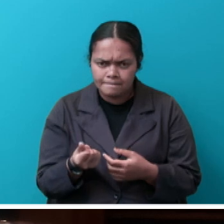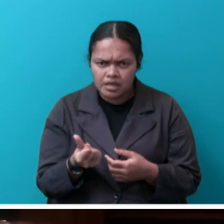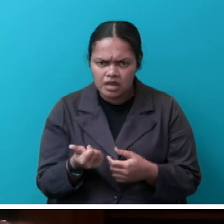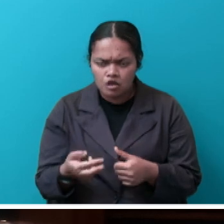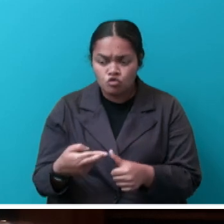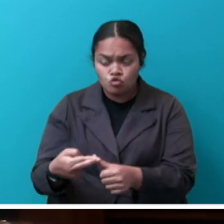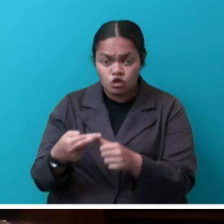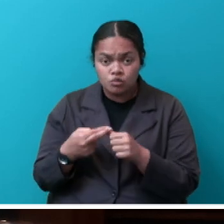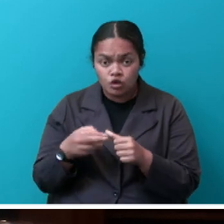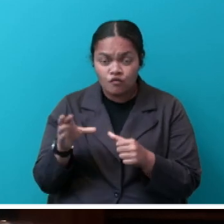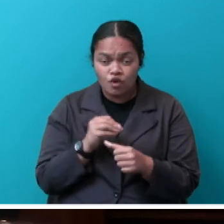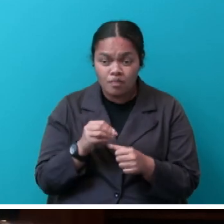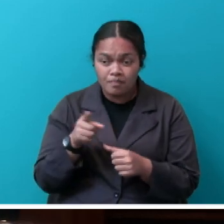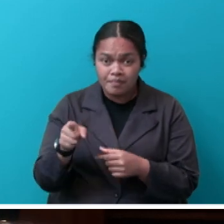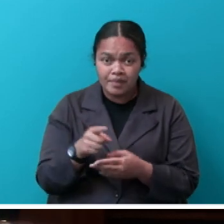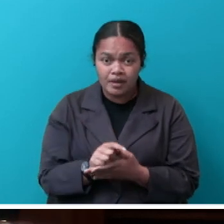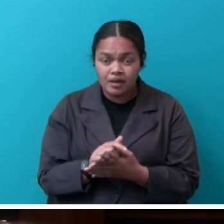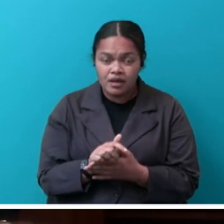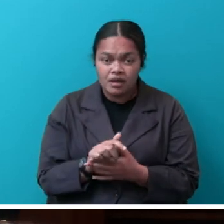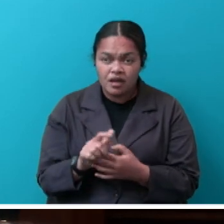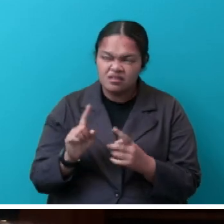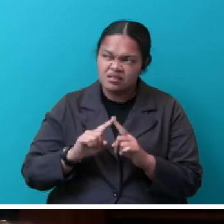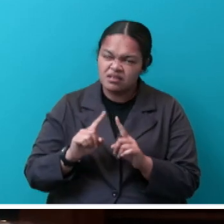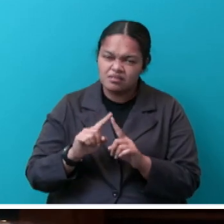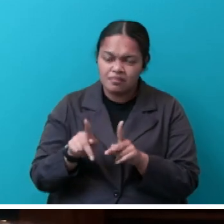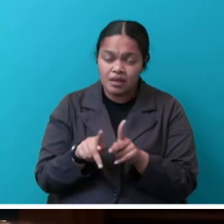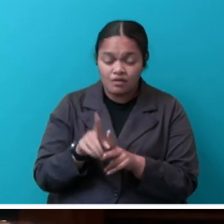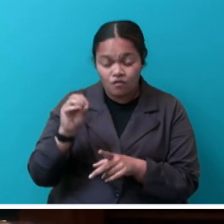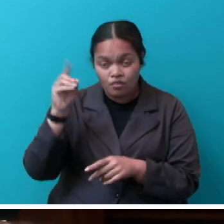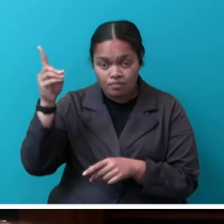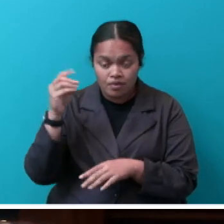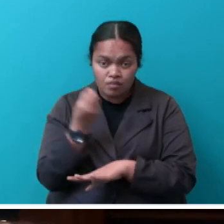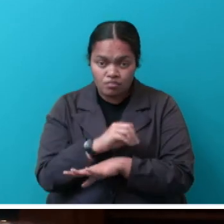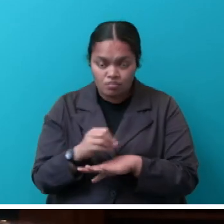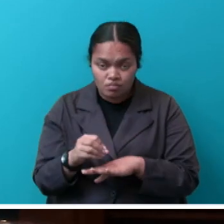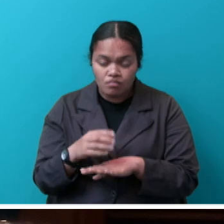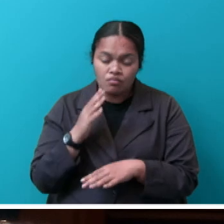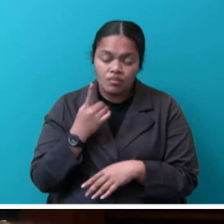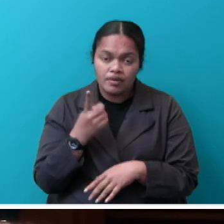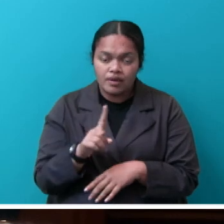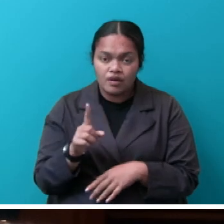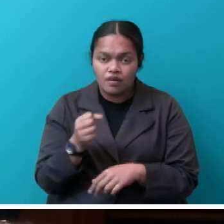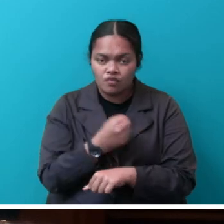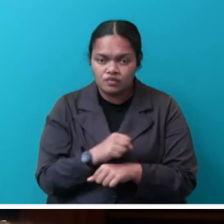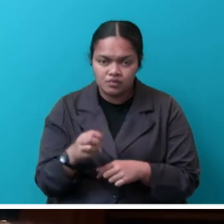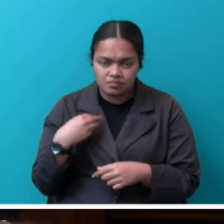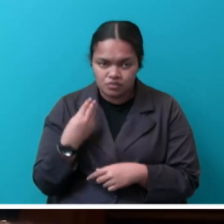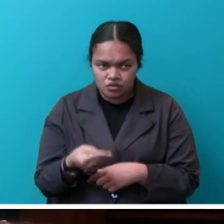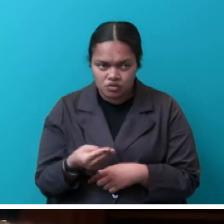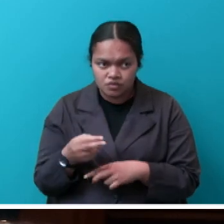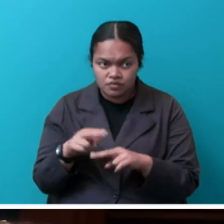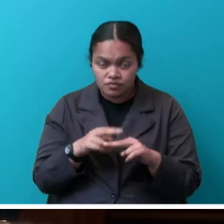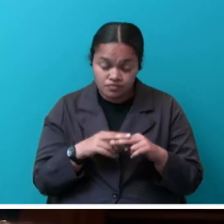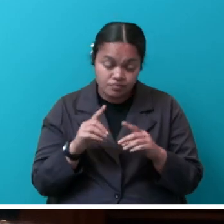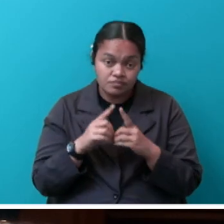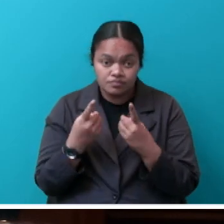responses from our diplomats abroad and also our overseas missions. The Fiji Immigration Department,